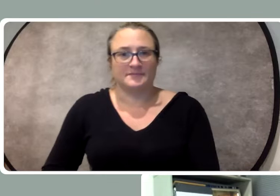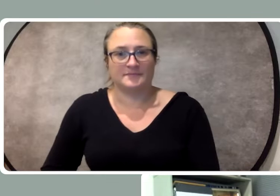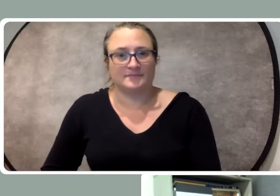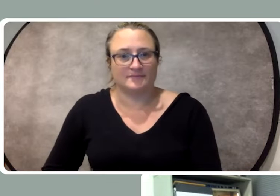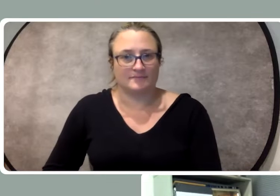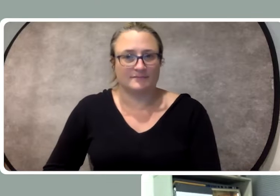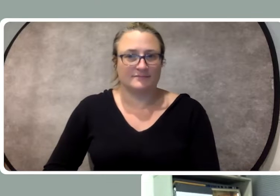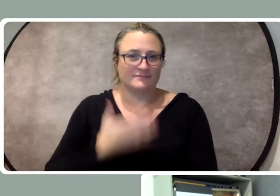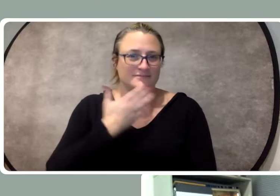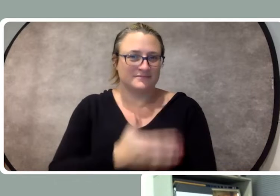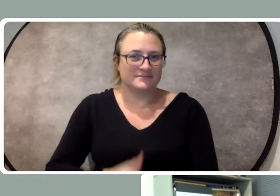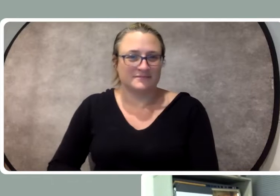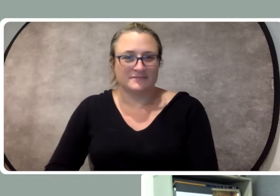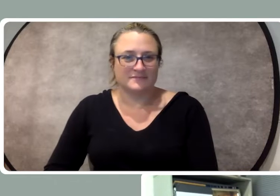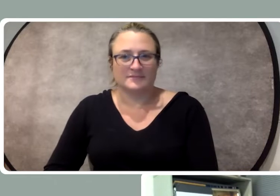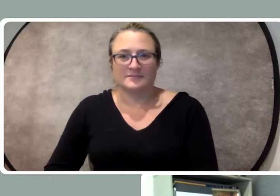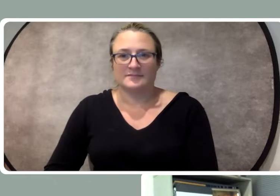Thank you.